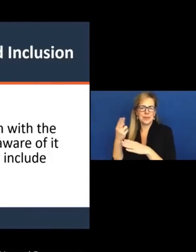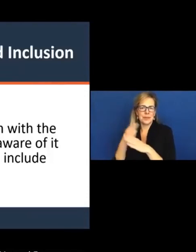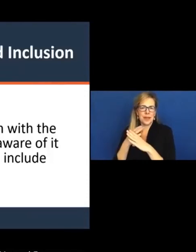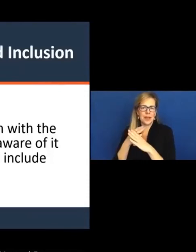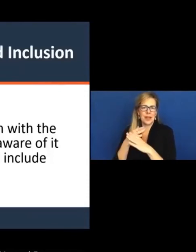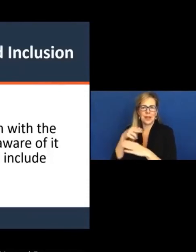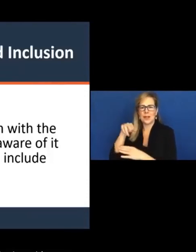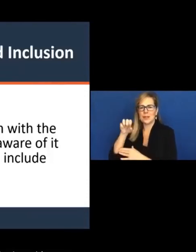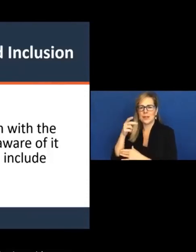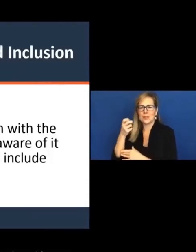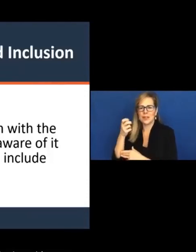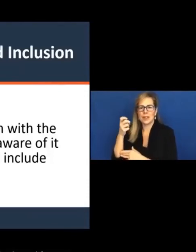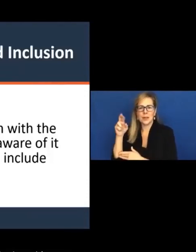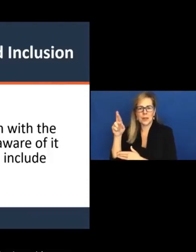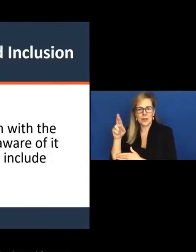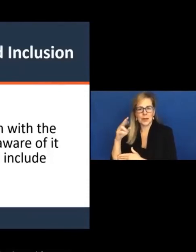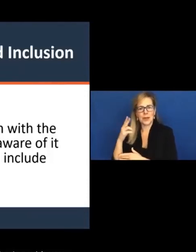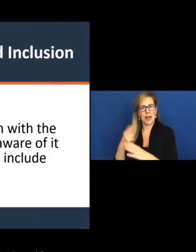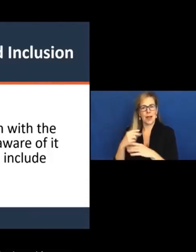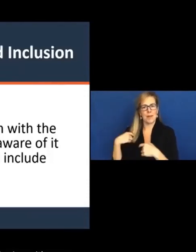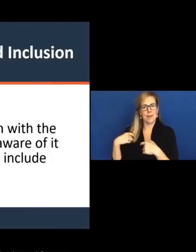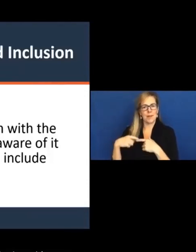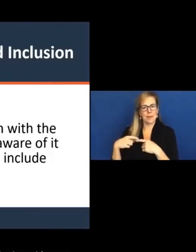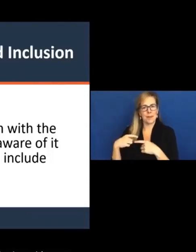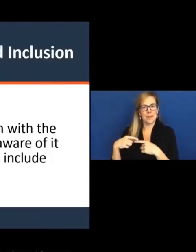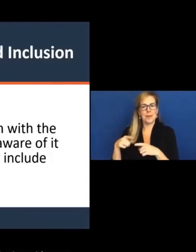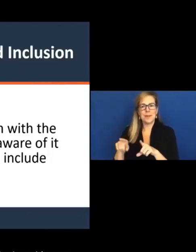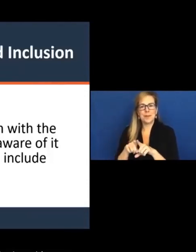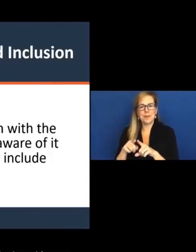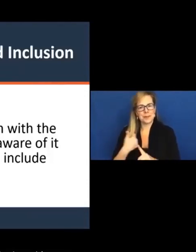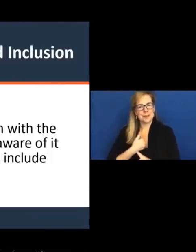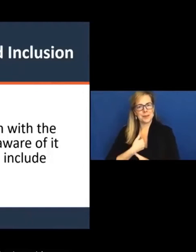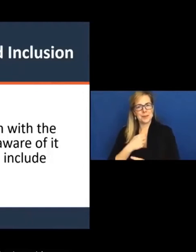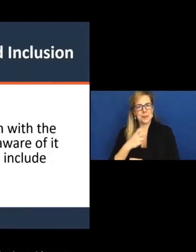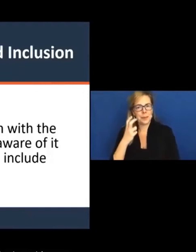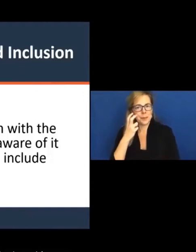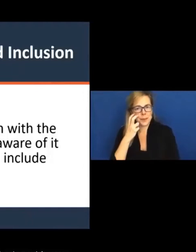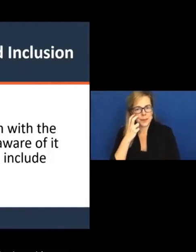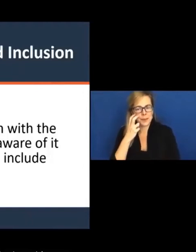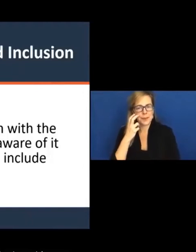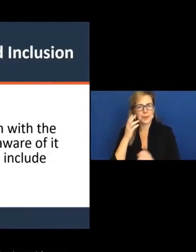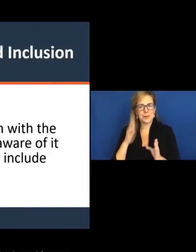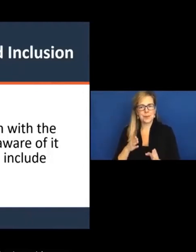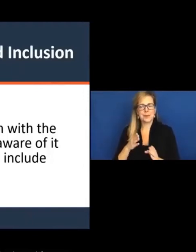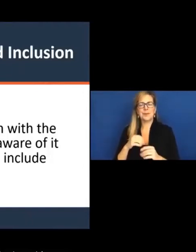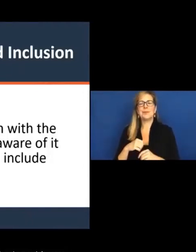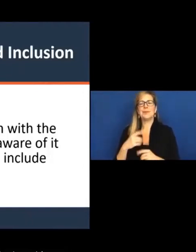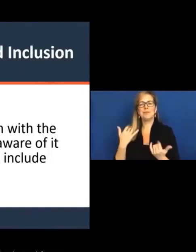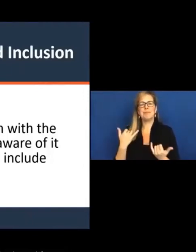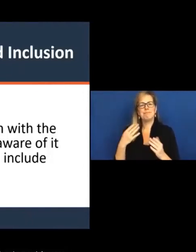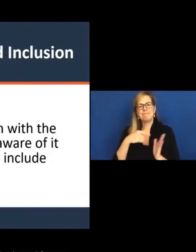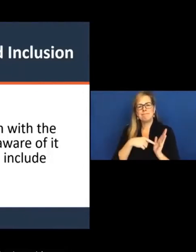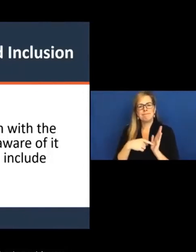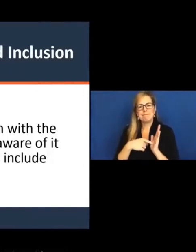am Latina, and I am blind. Today I'm sharing with you a presenter's guide to equity